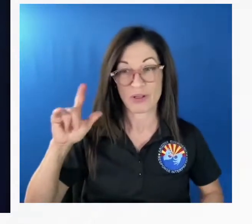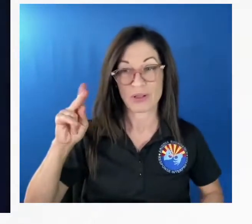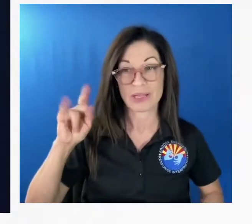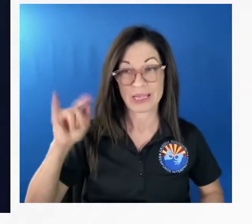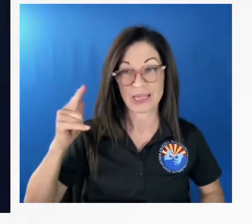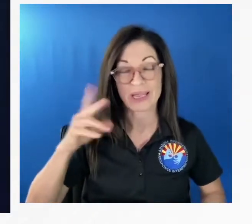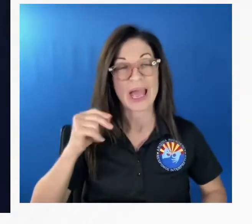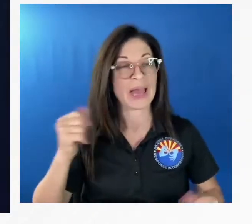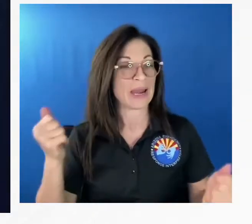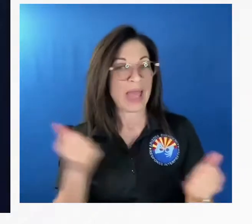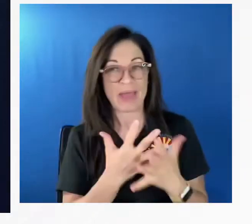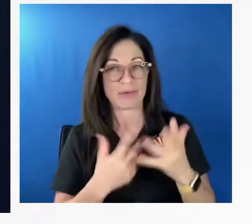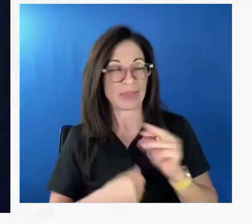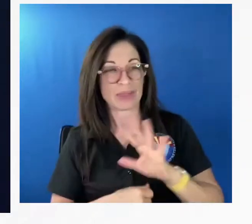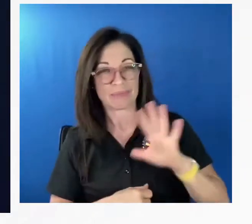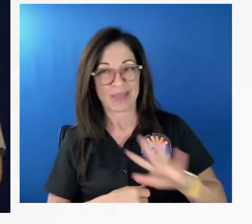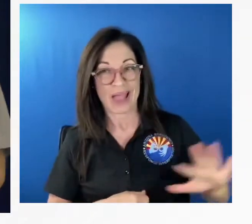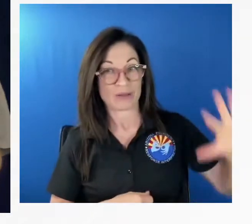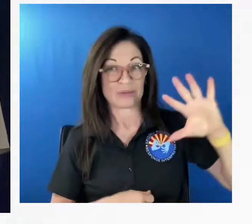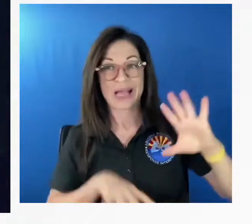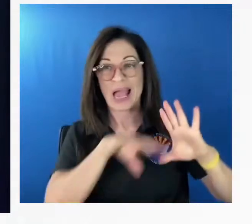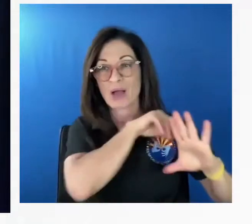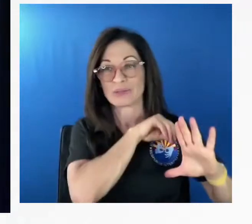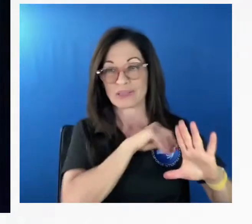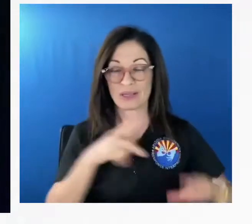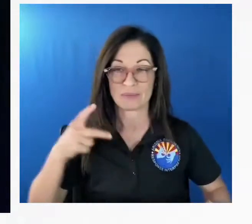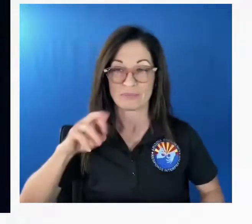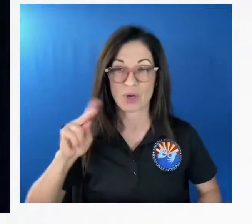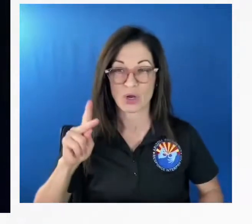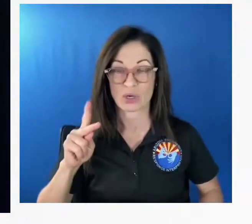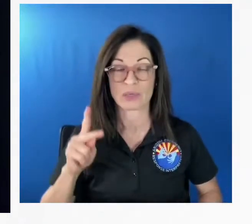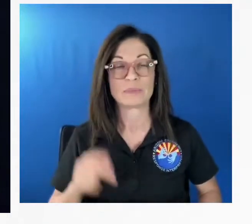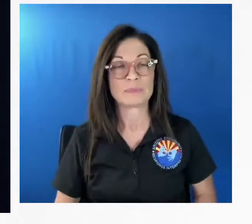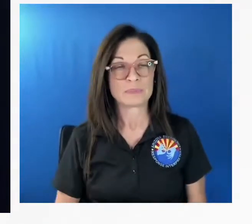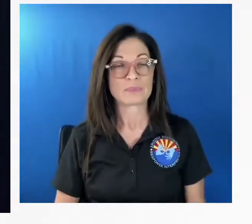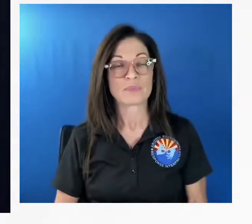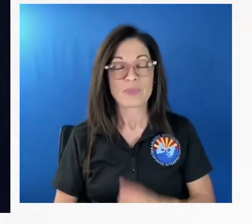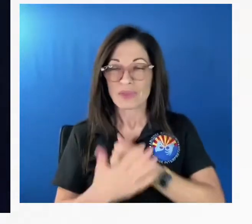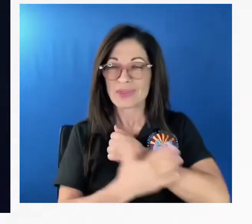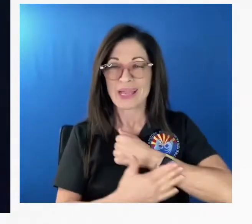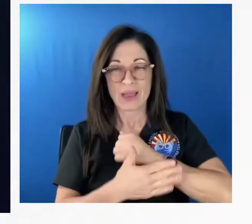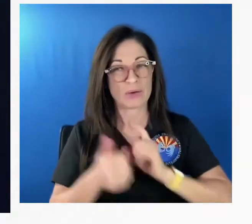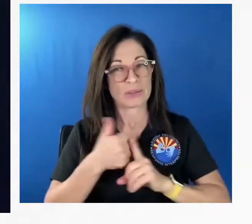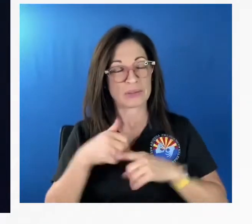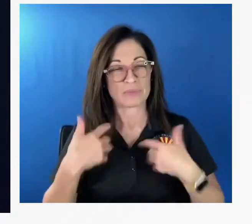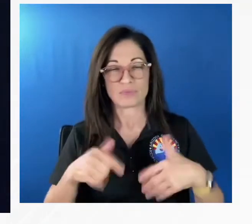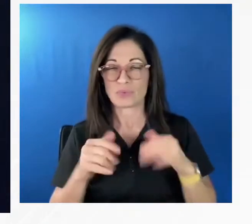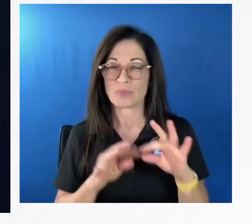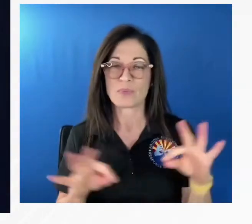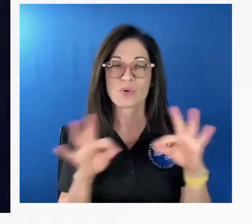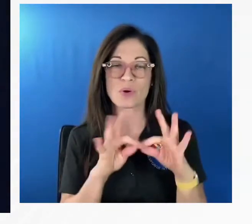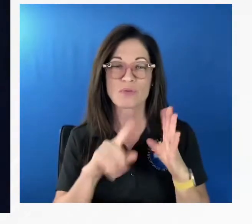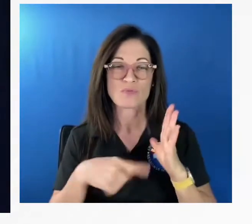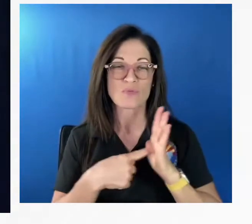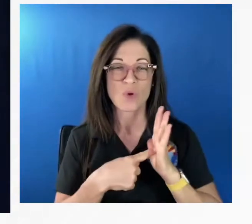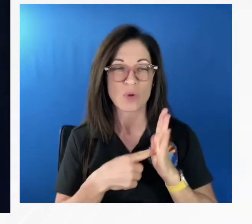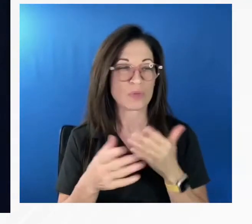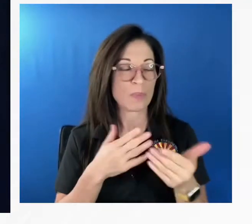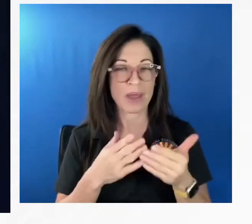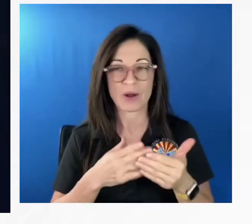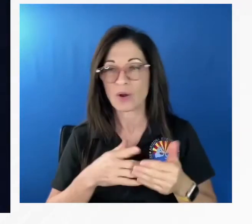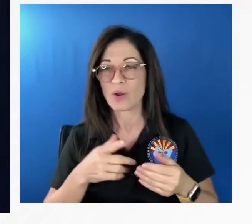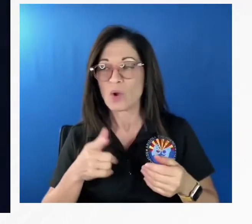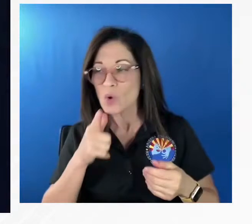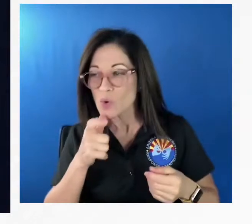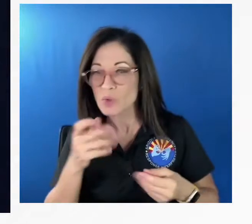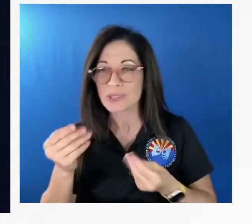everything outside the park. So the county plays a critical role in all this, regardless of whose land it is.